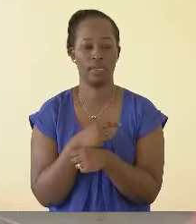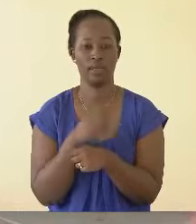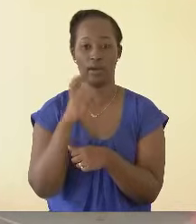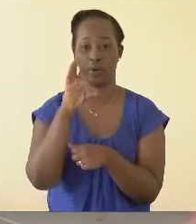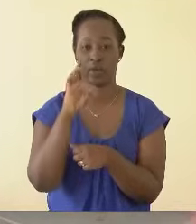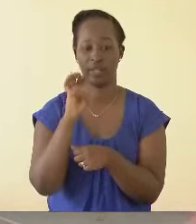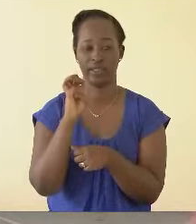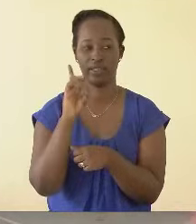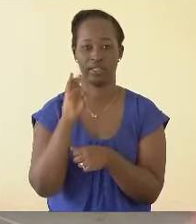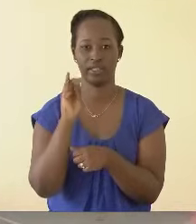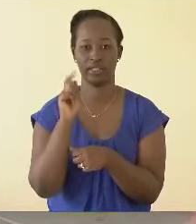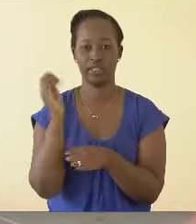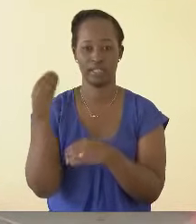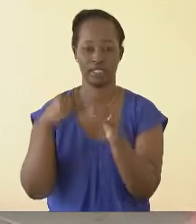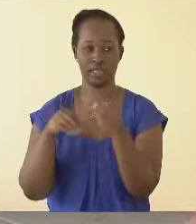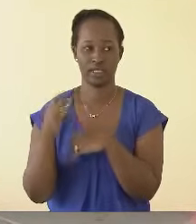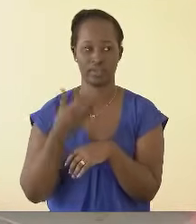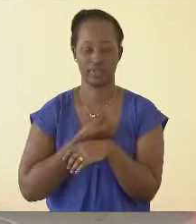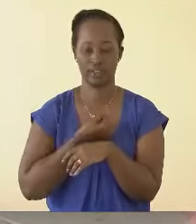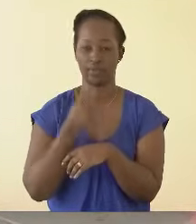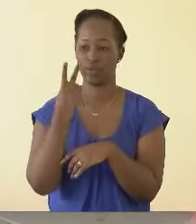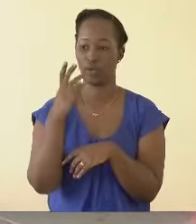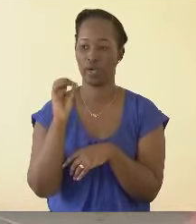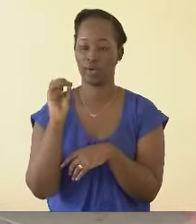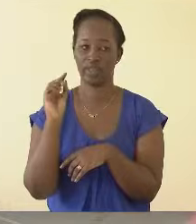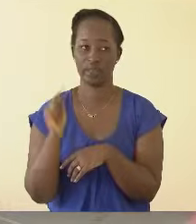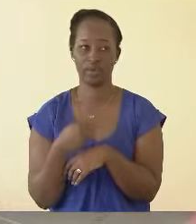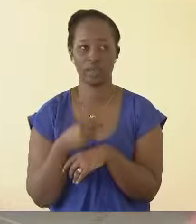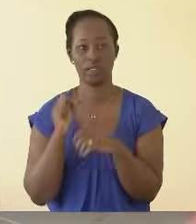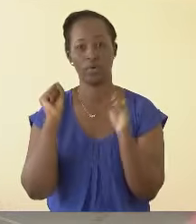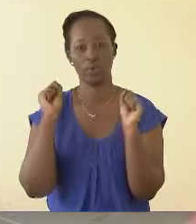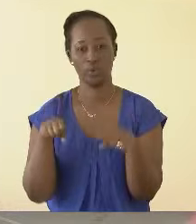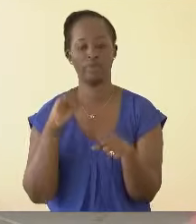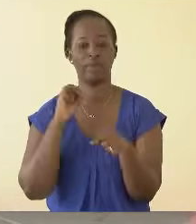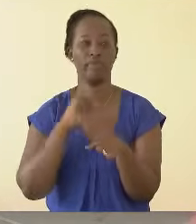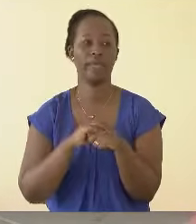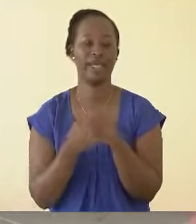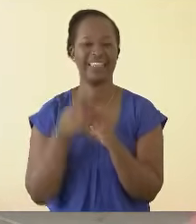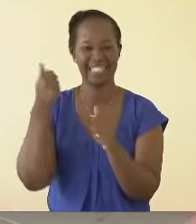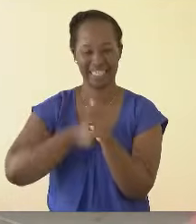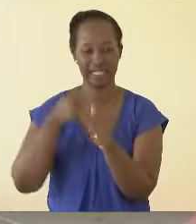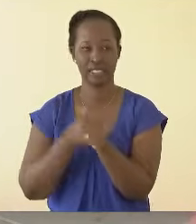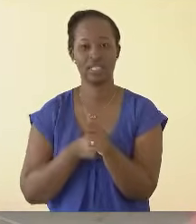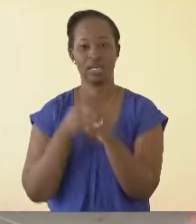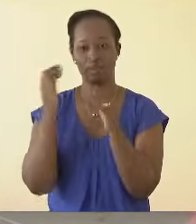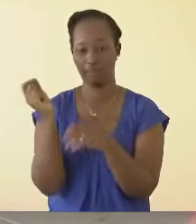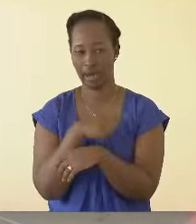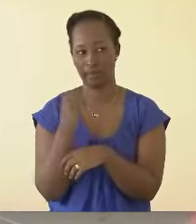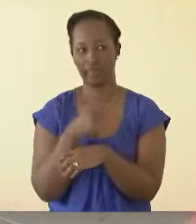credit sales worth 200,000 would be made. Each month, goods